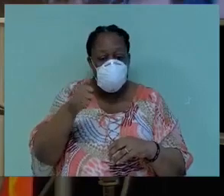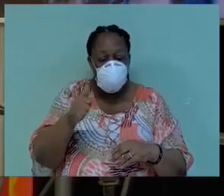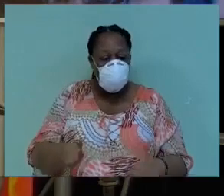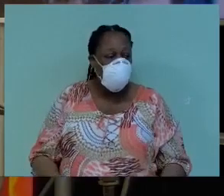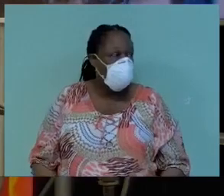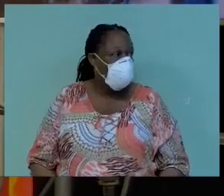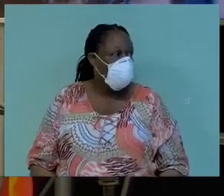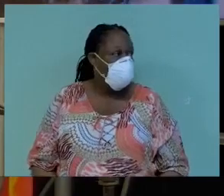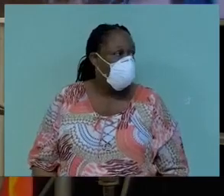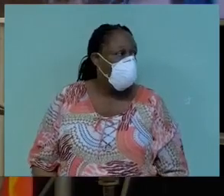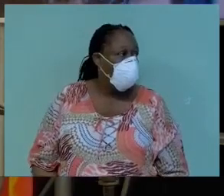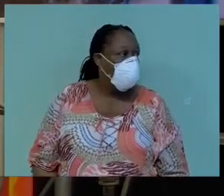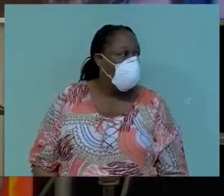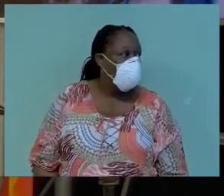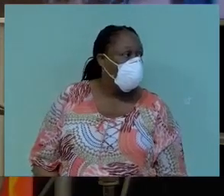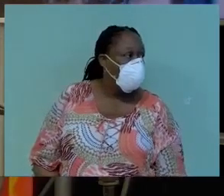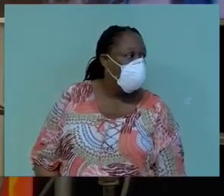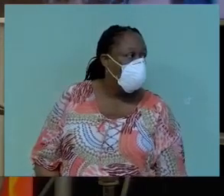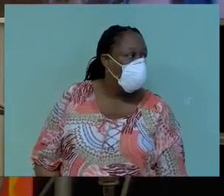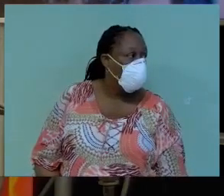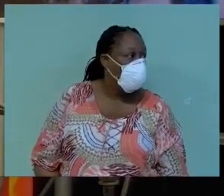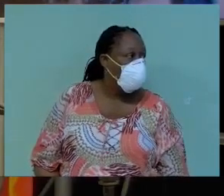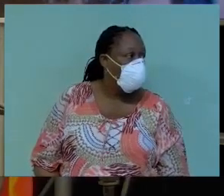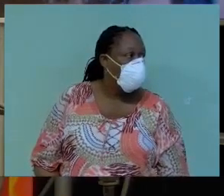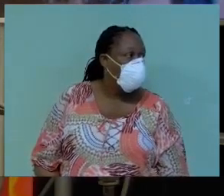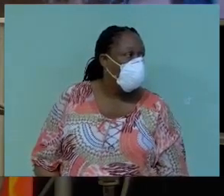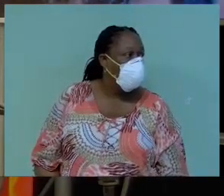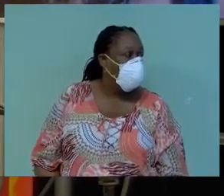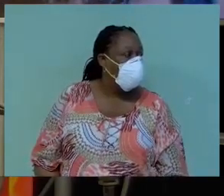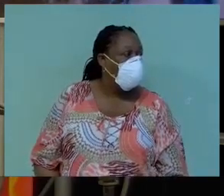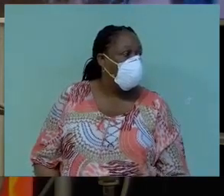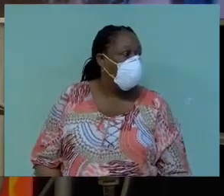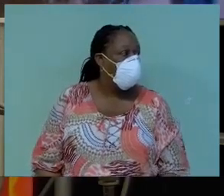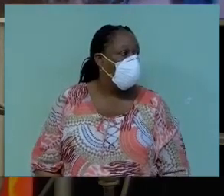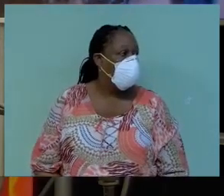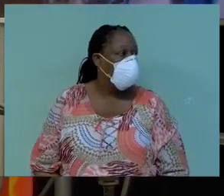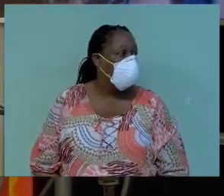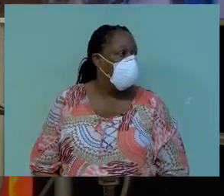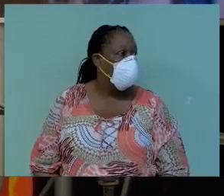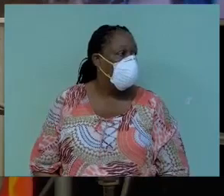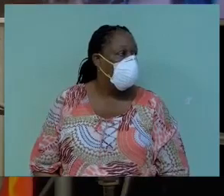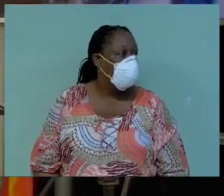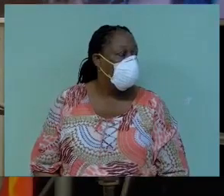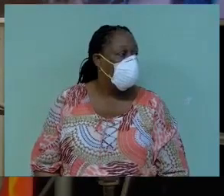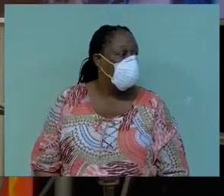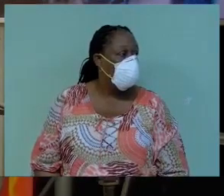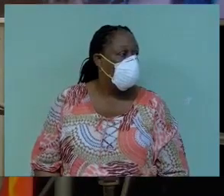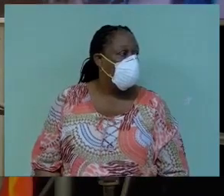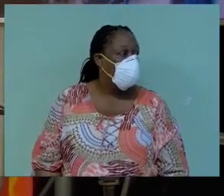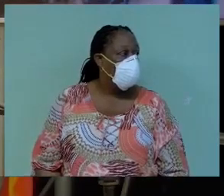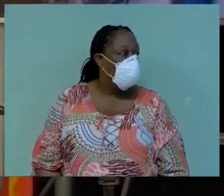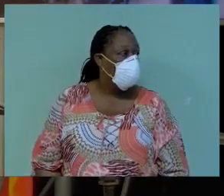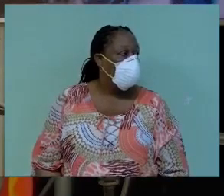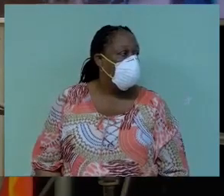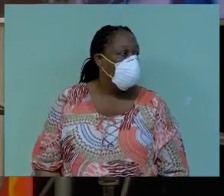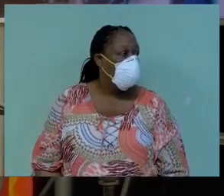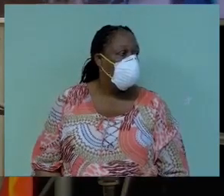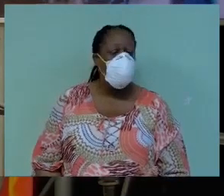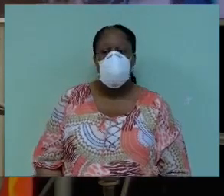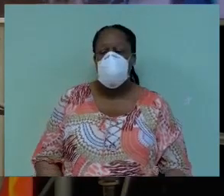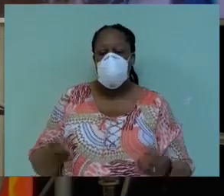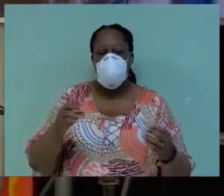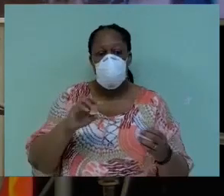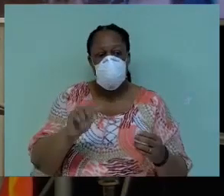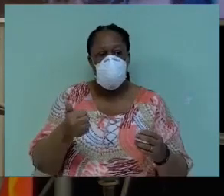old with a mask, because now persons are making masks for children even younger. As it relates to the surgical mask